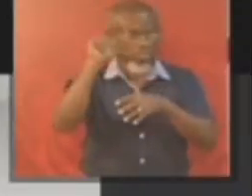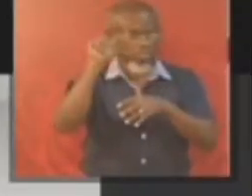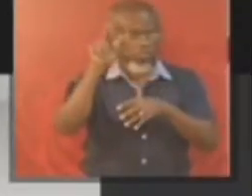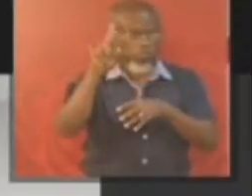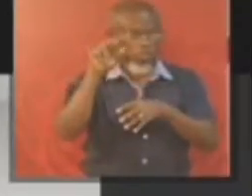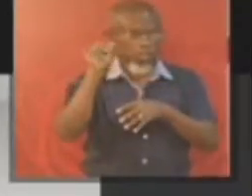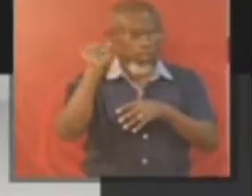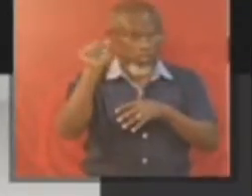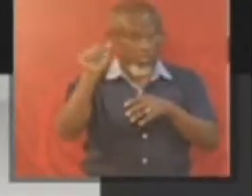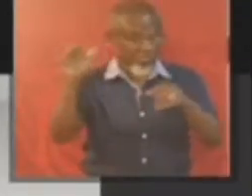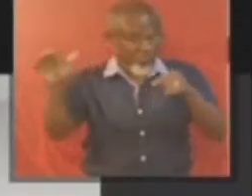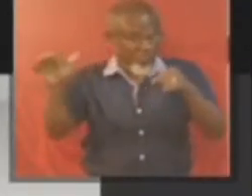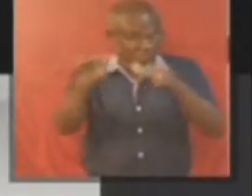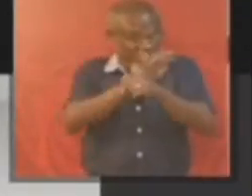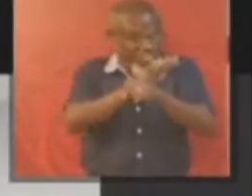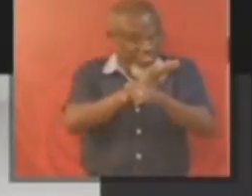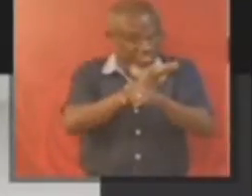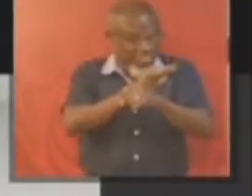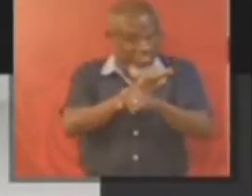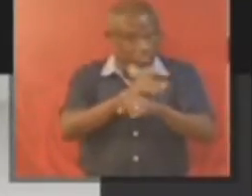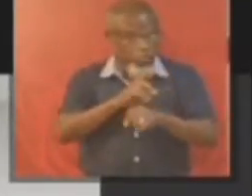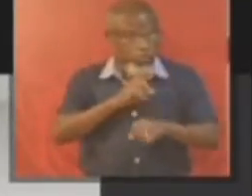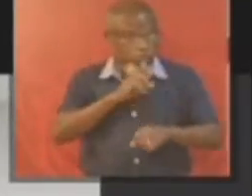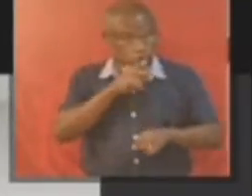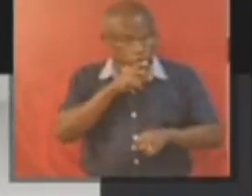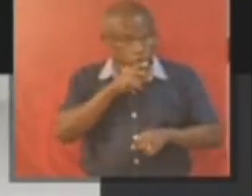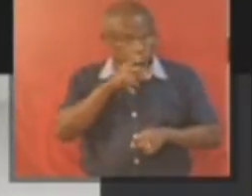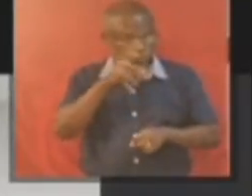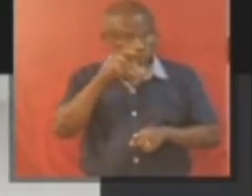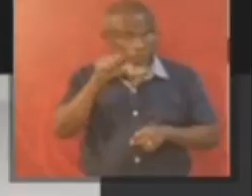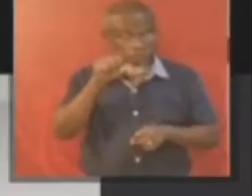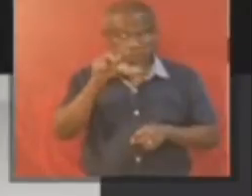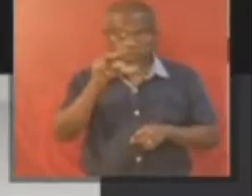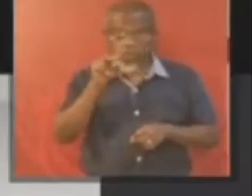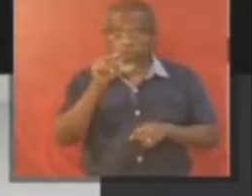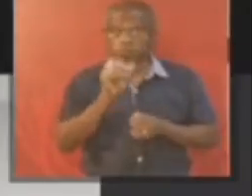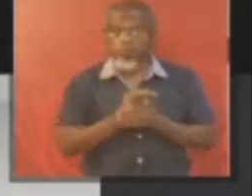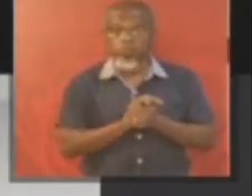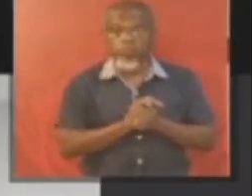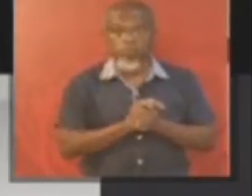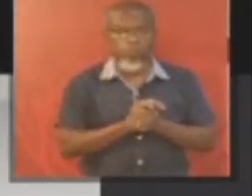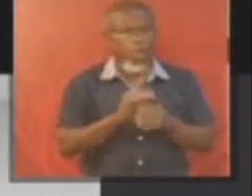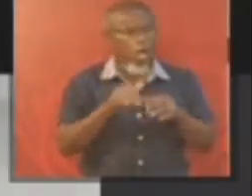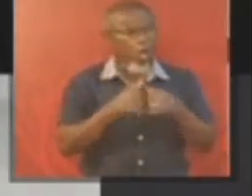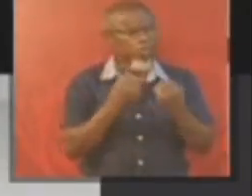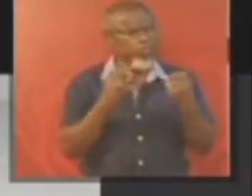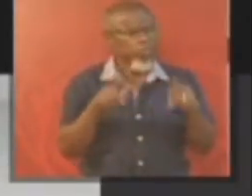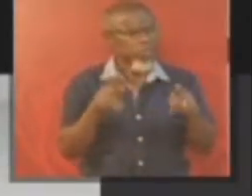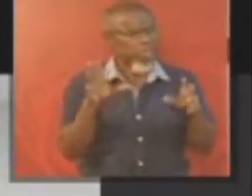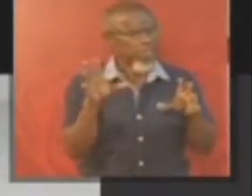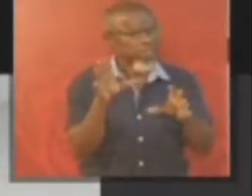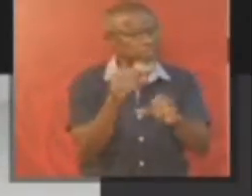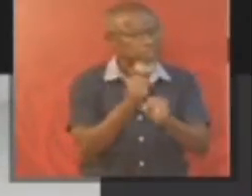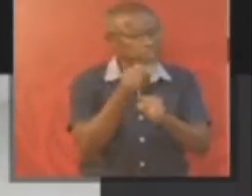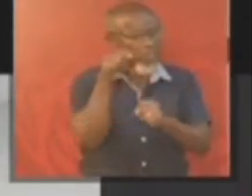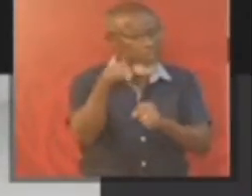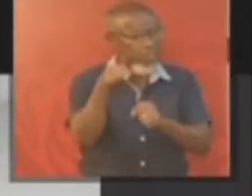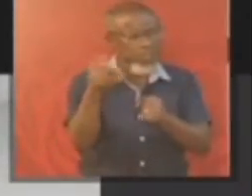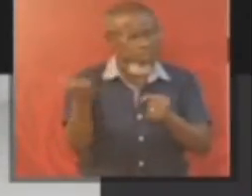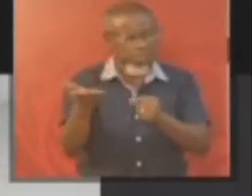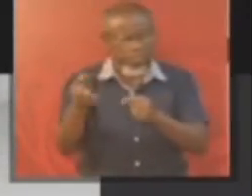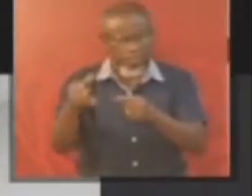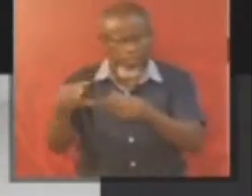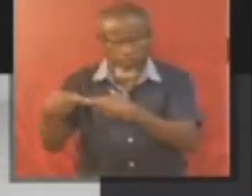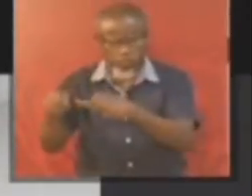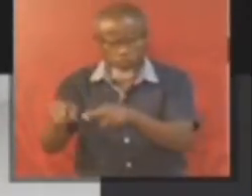to get your comments on that. Is this true? How many persons can this ward accommodate? And are we seeing what appears to be an